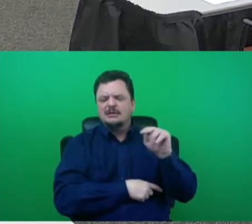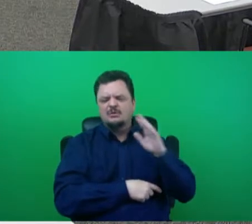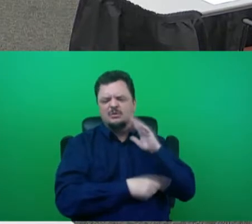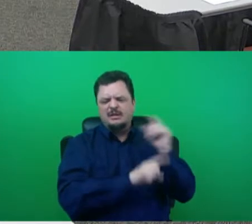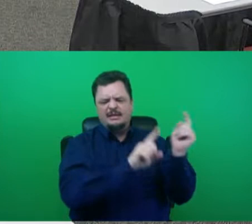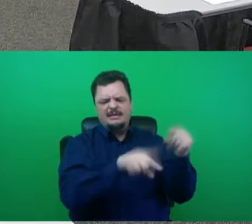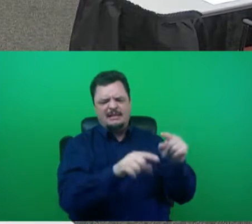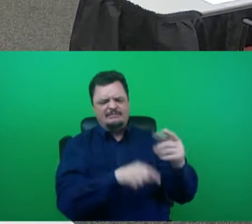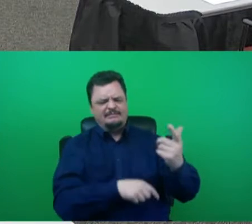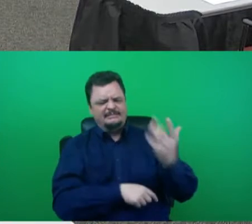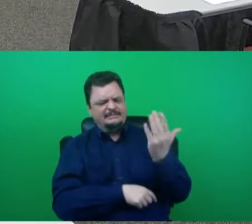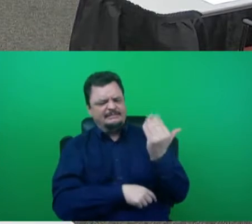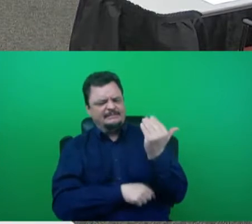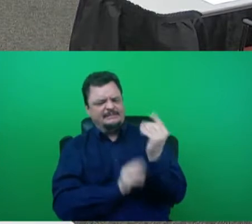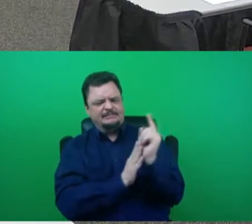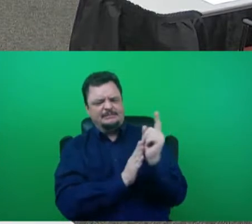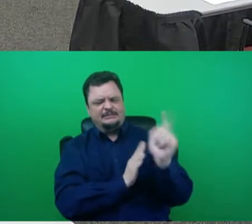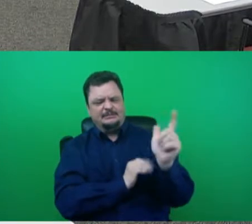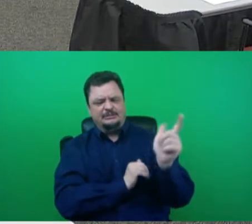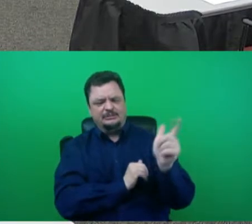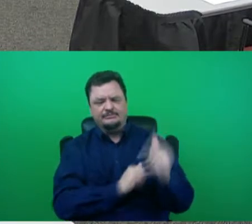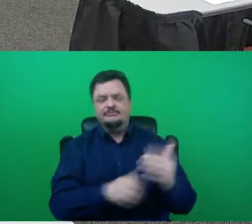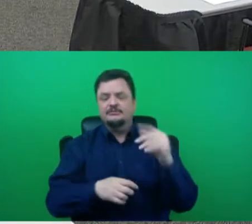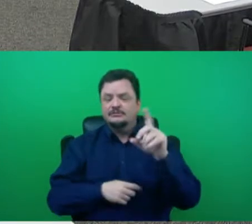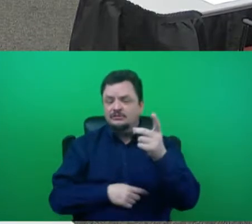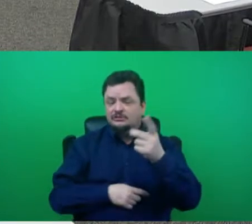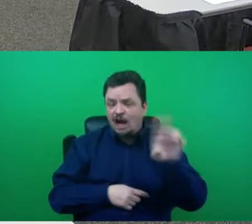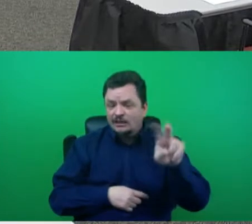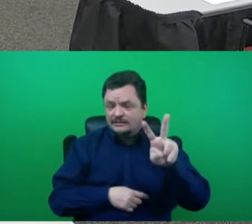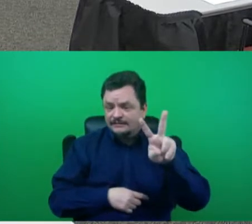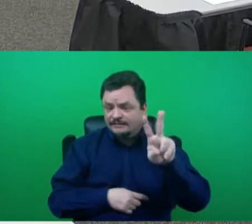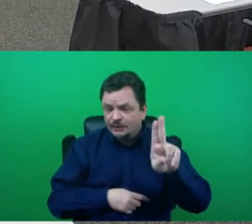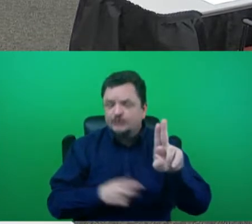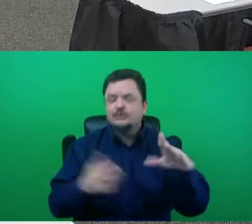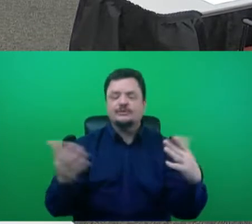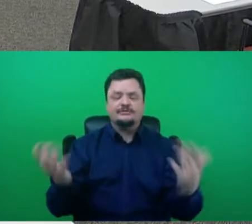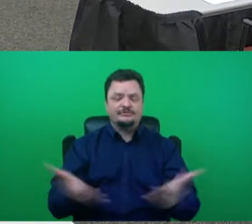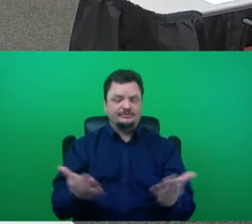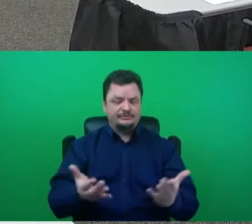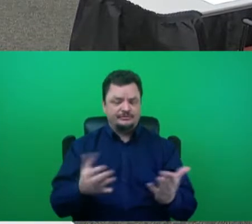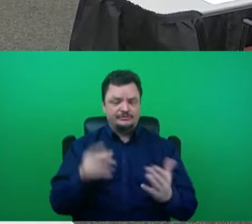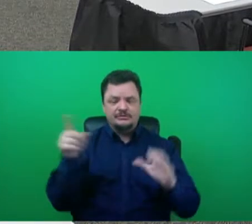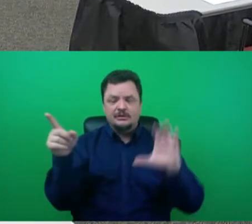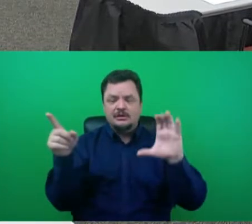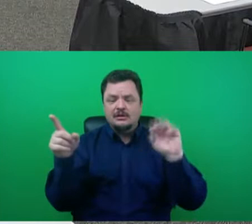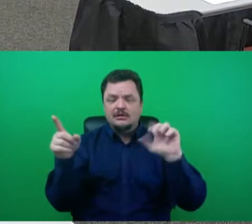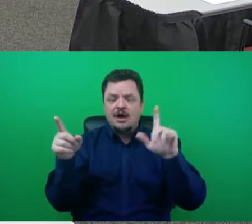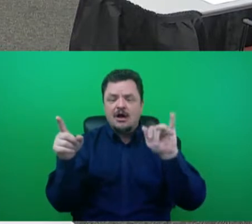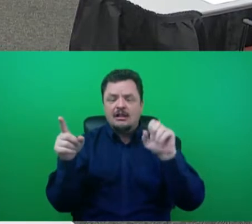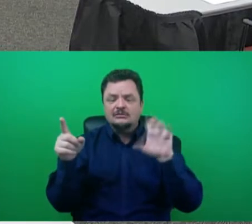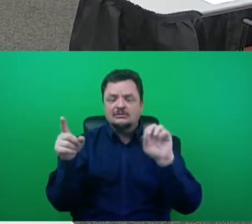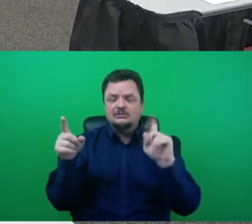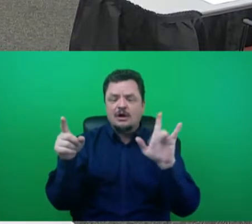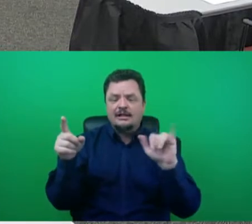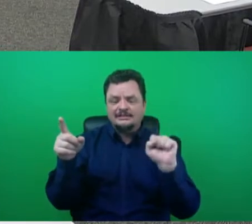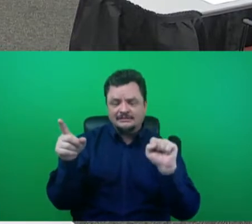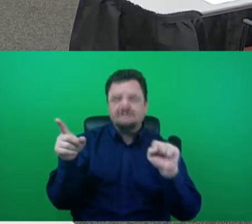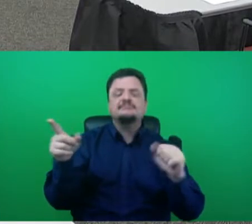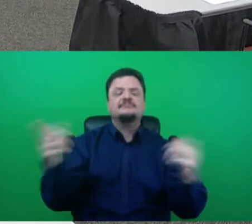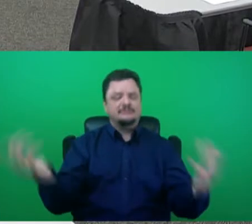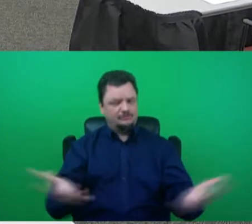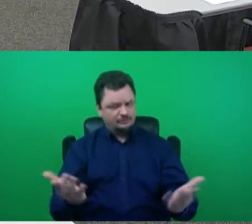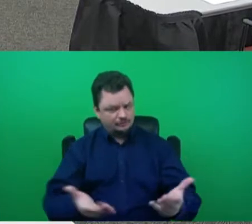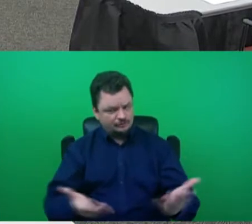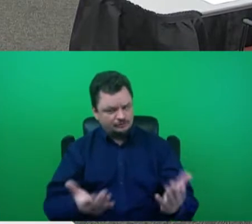Vu? I'm here. Fire Chief Ted Colas? Here. Ms. Doris Ralston? Here.